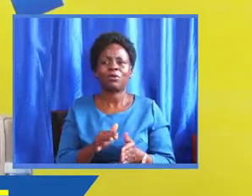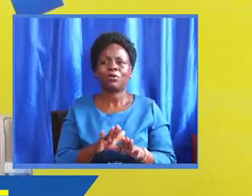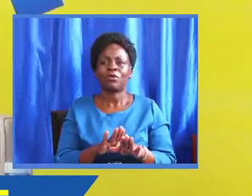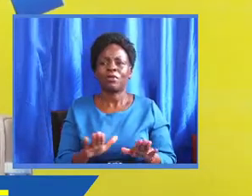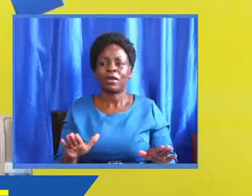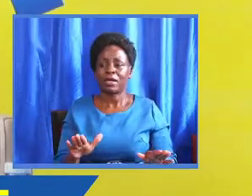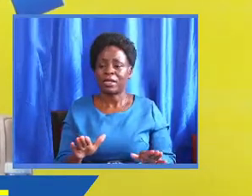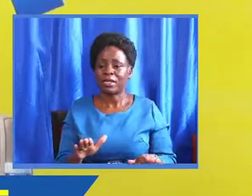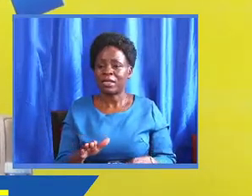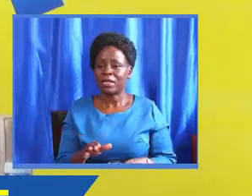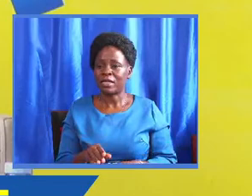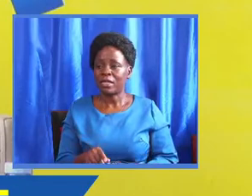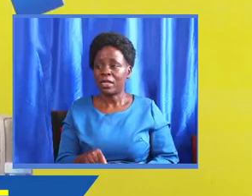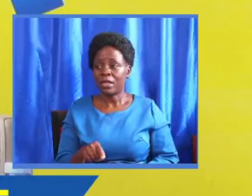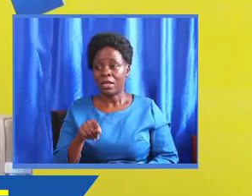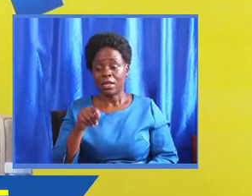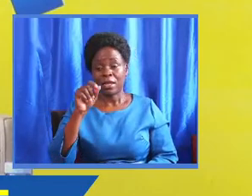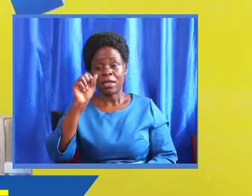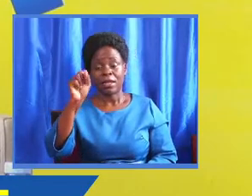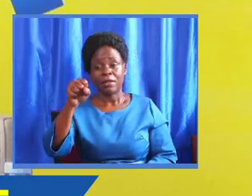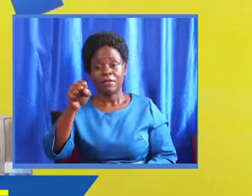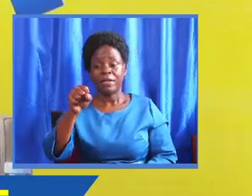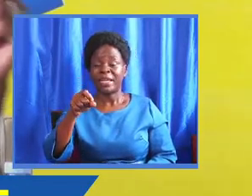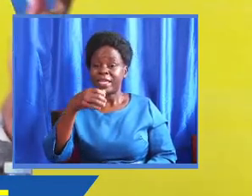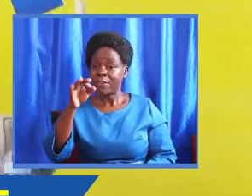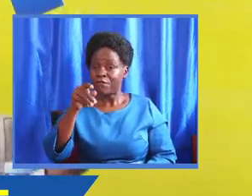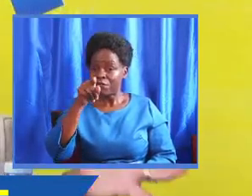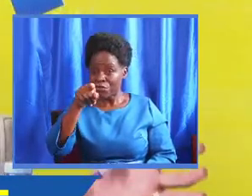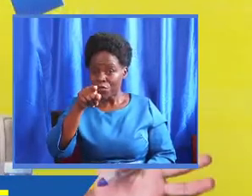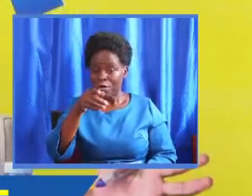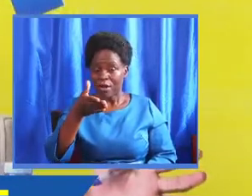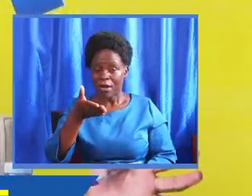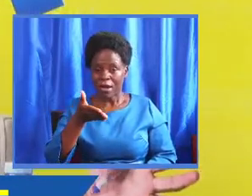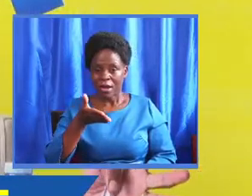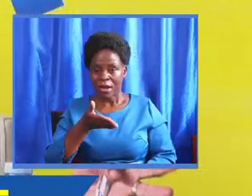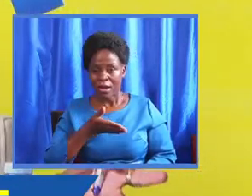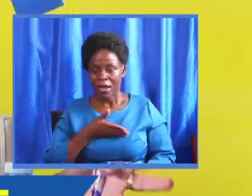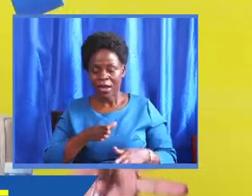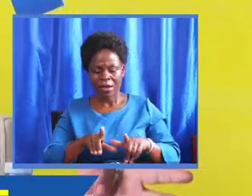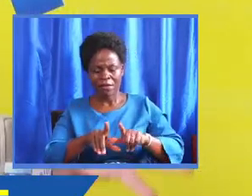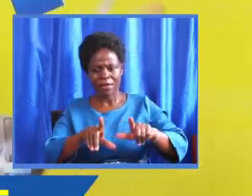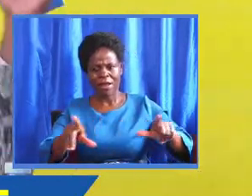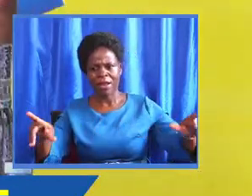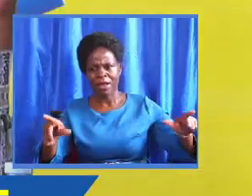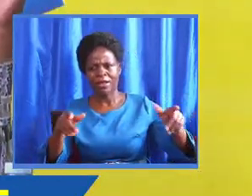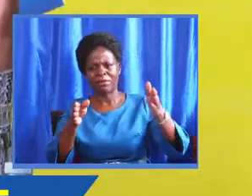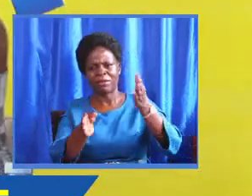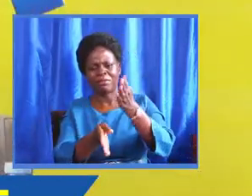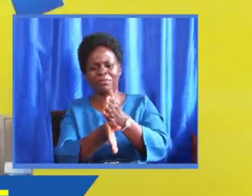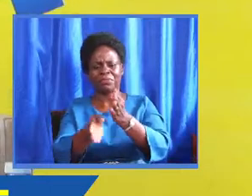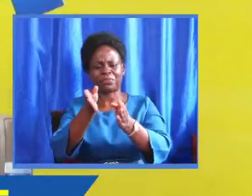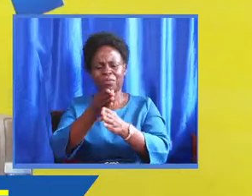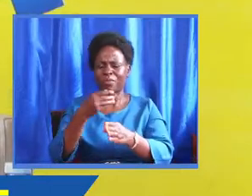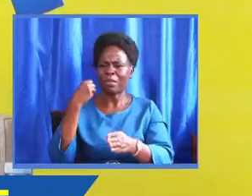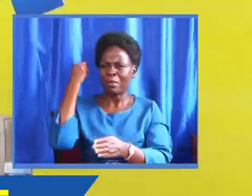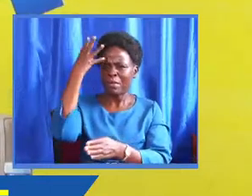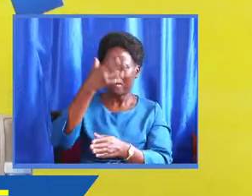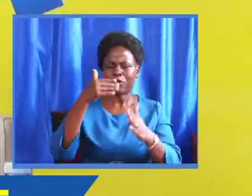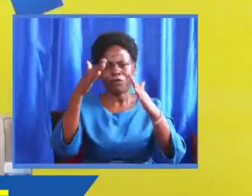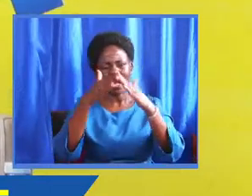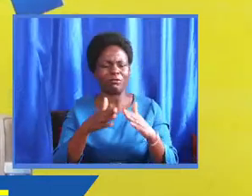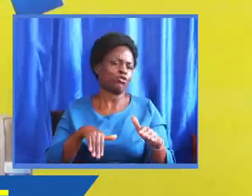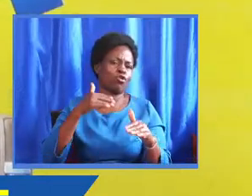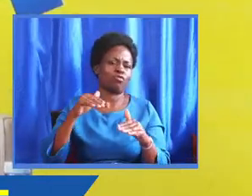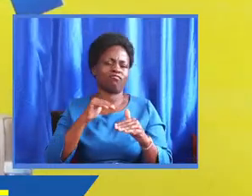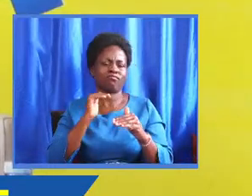And it is an eyesore, yes, if you have your clear piece of land and you've built a beautiful block of apartments